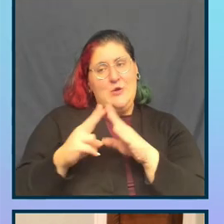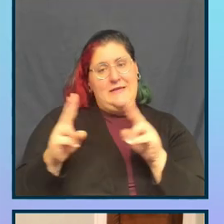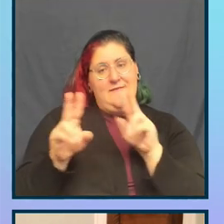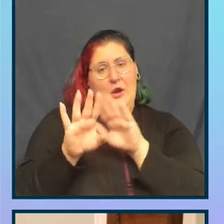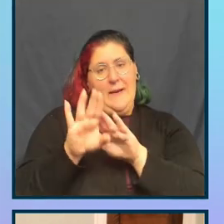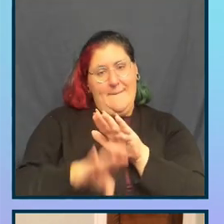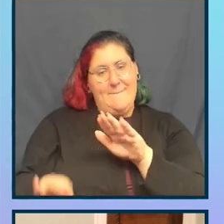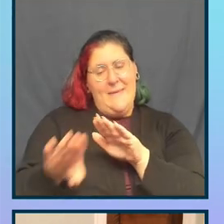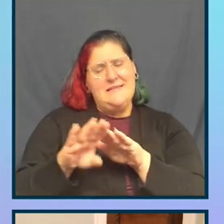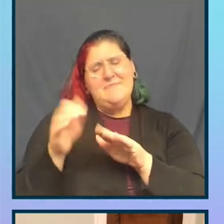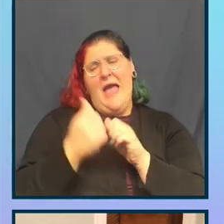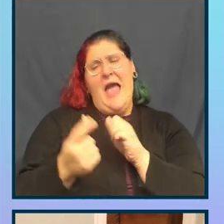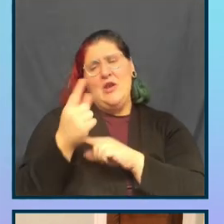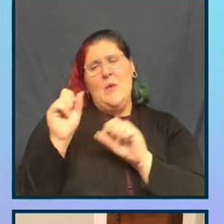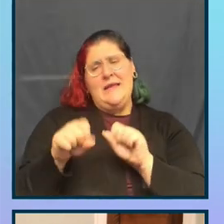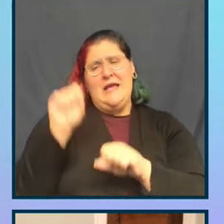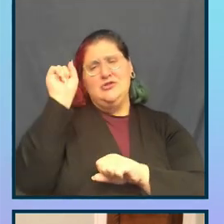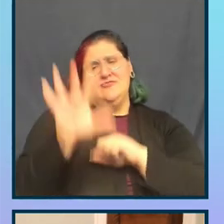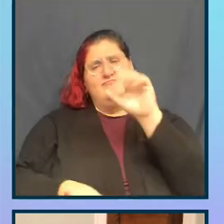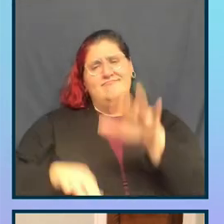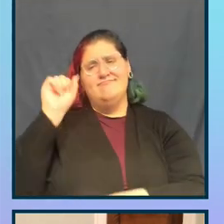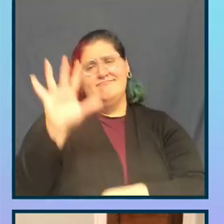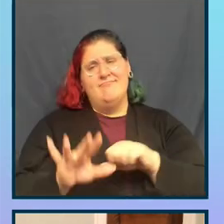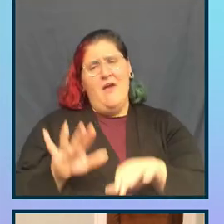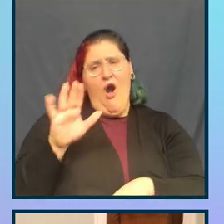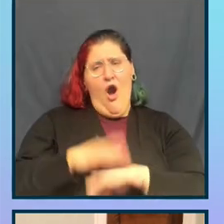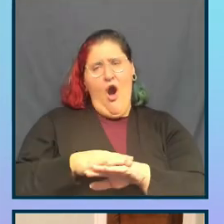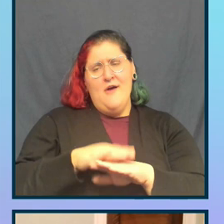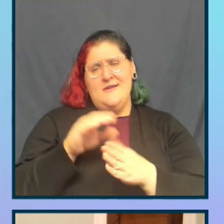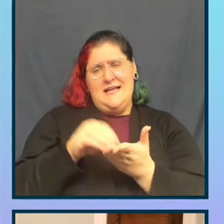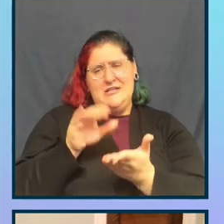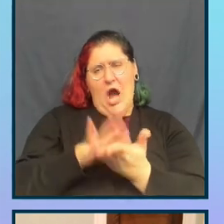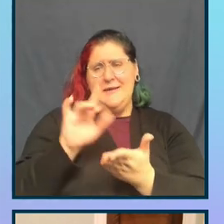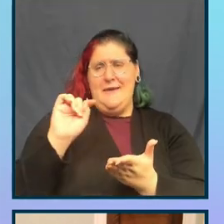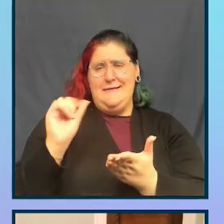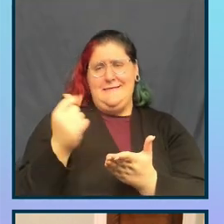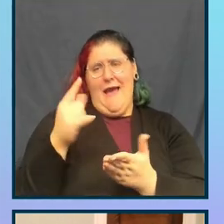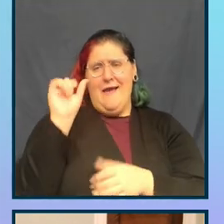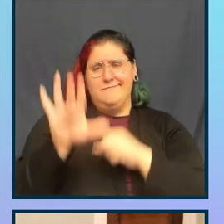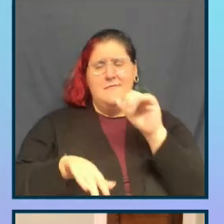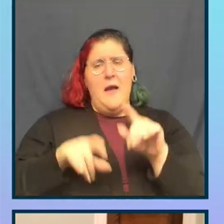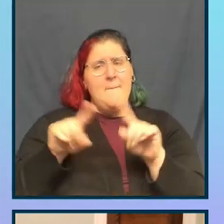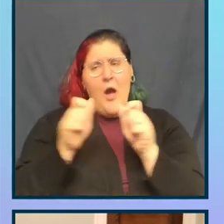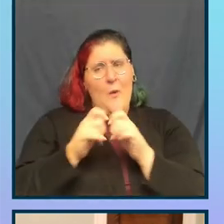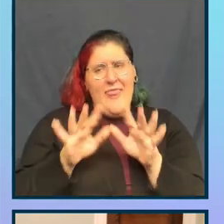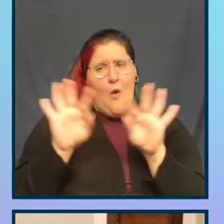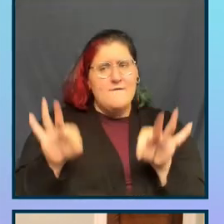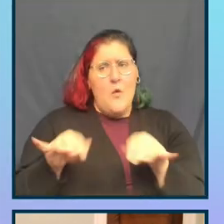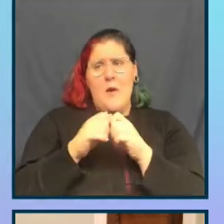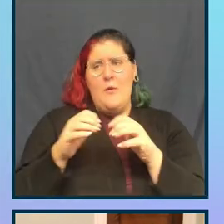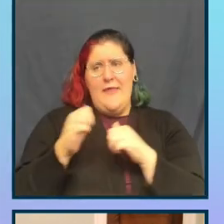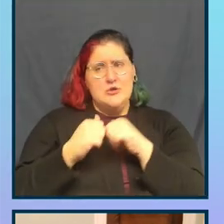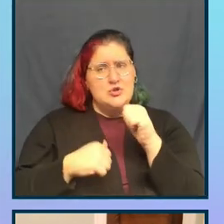formatting and structure and relationships, our documents would lack meaning and context. two characteristics, as we've discussed, that are vital